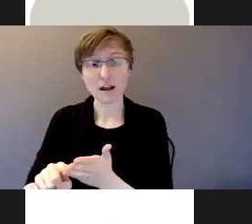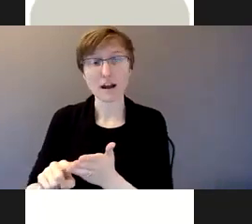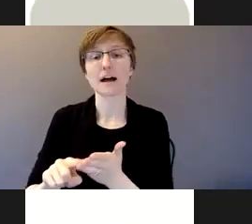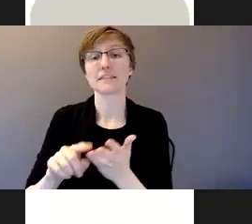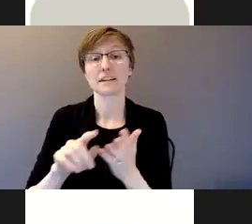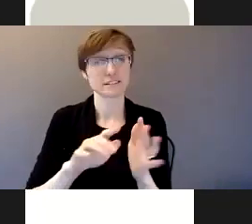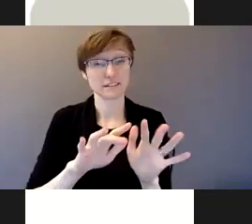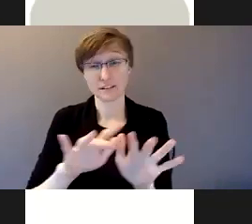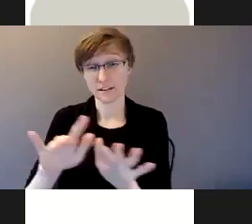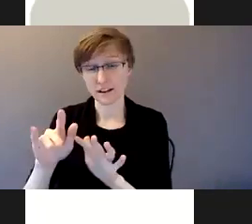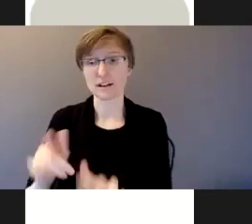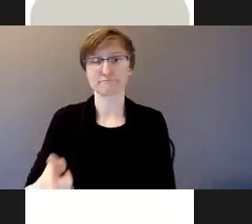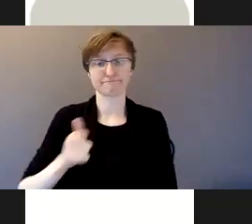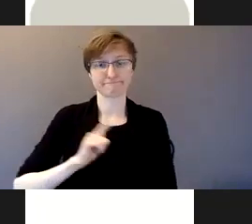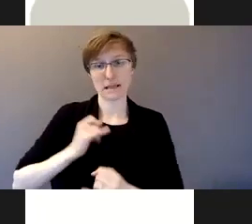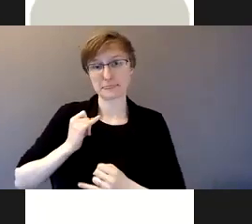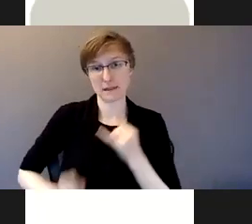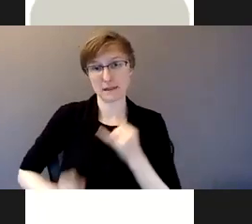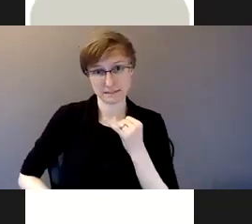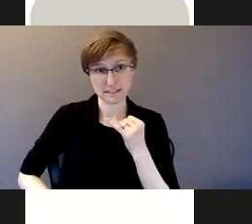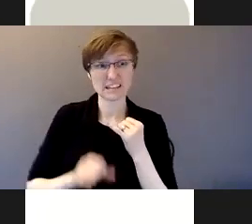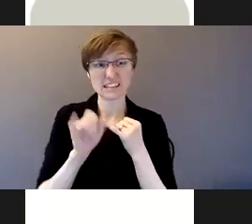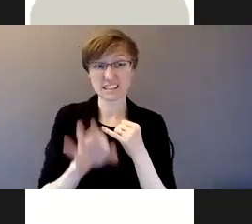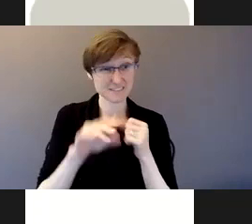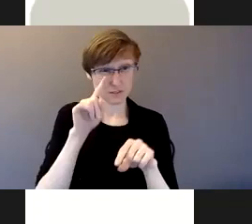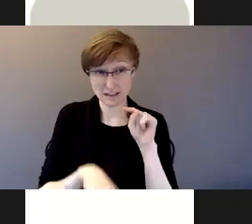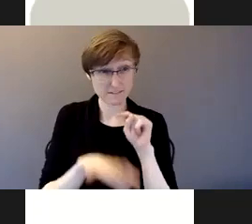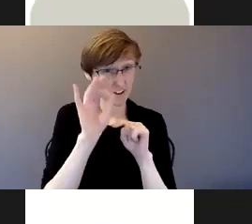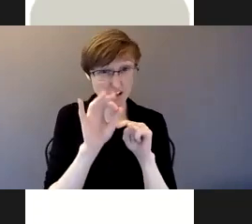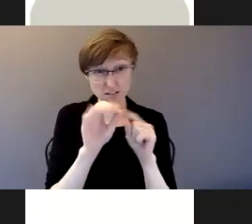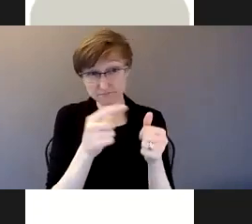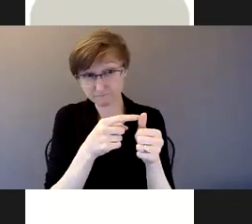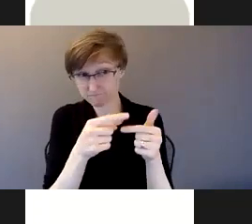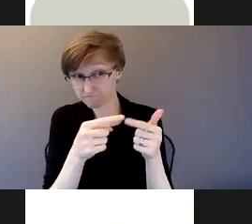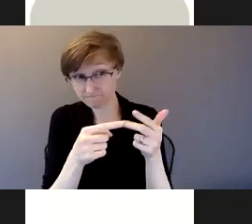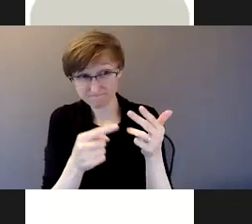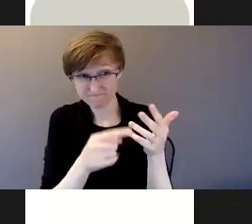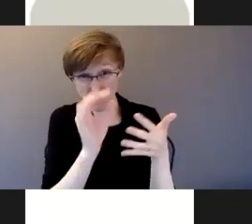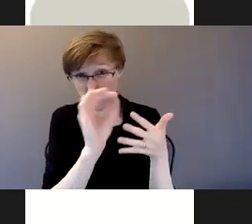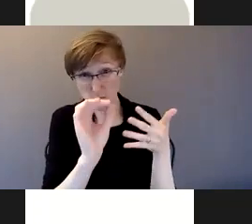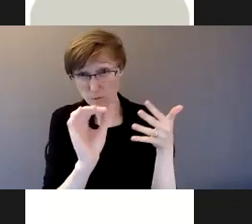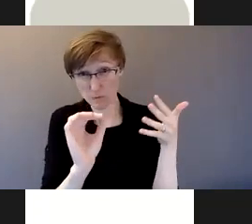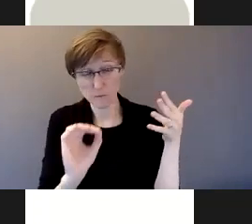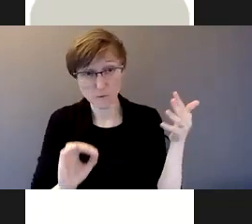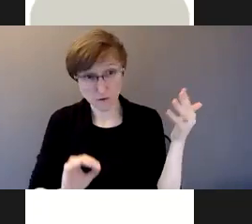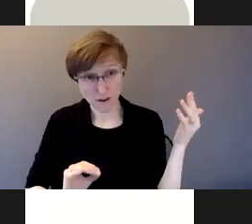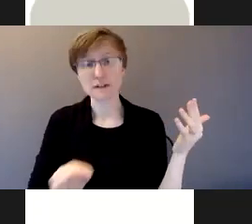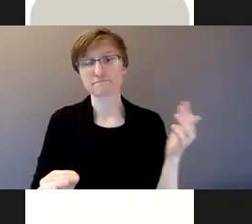above us. So if no one else can be found, then our treatment decisions unit can be contacted to make those